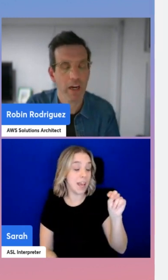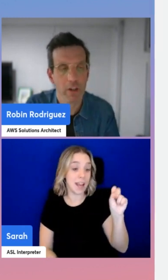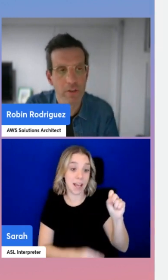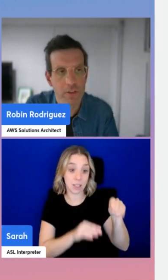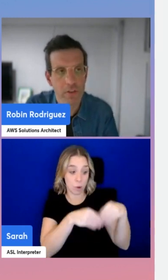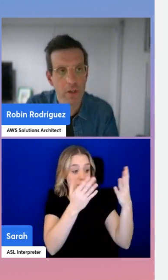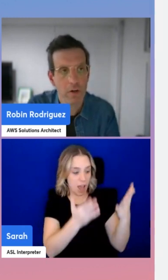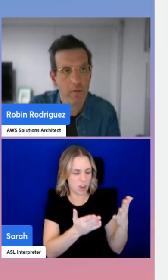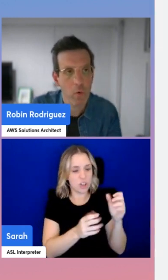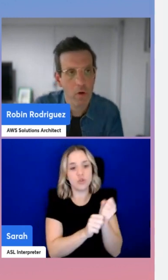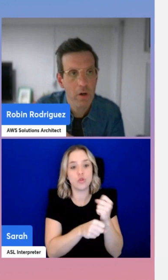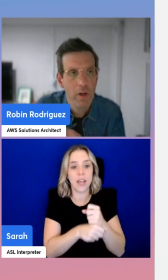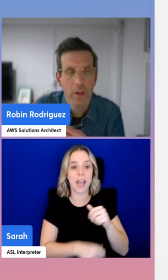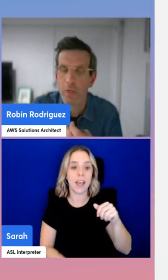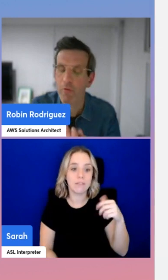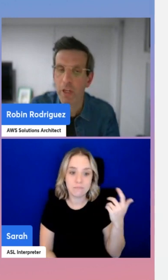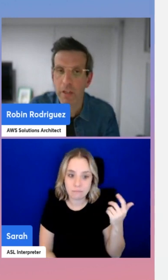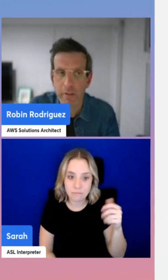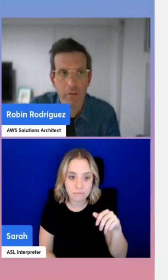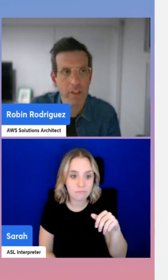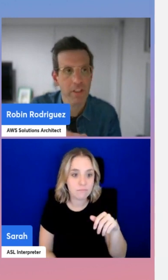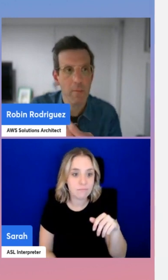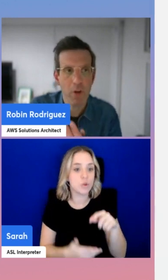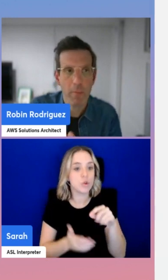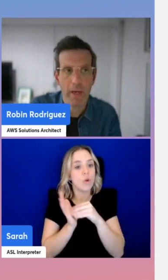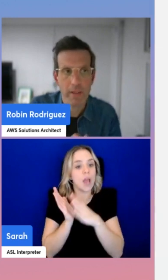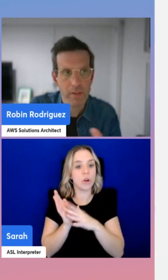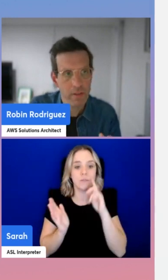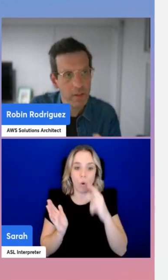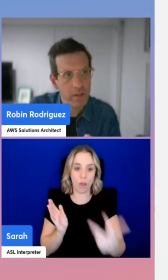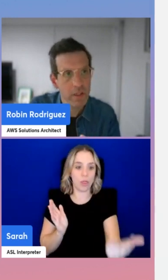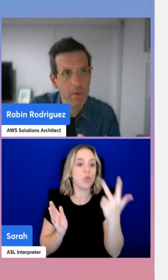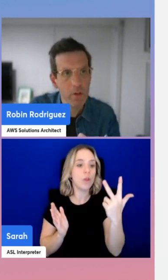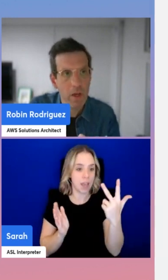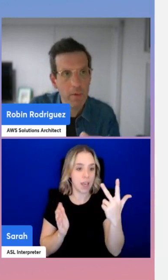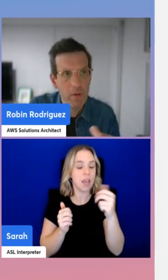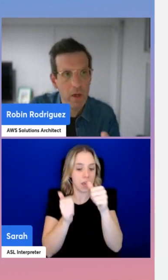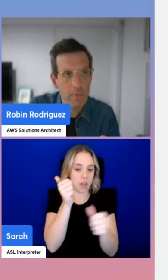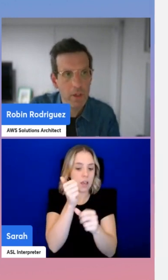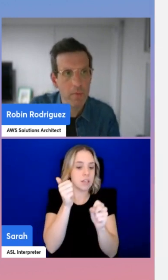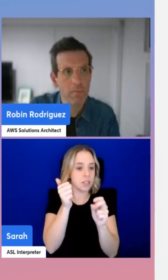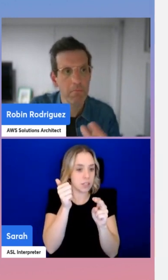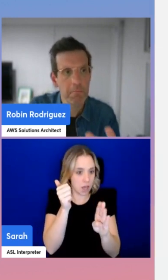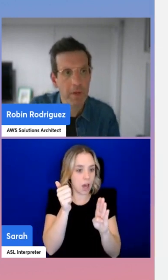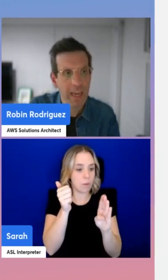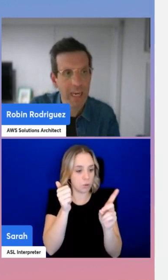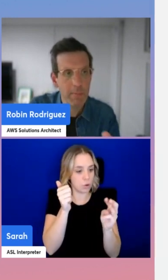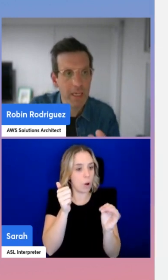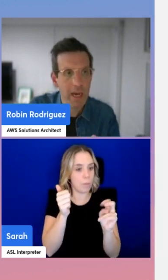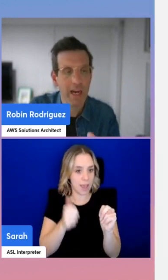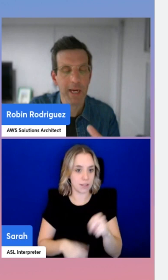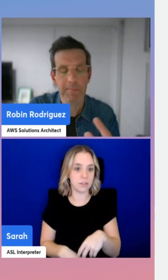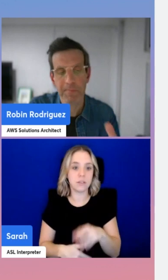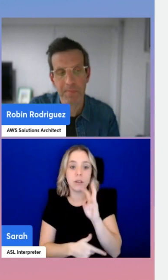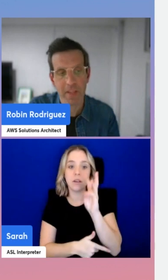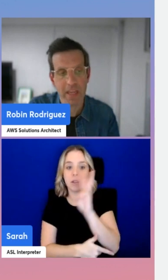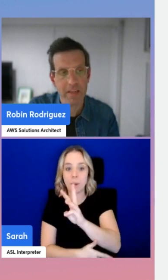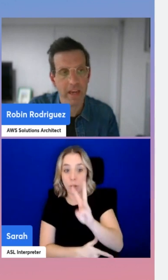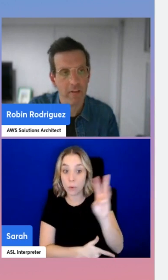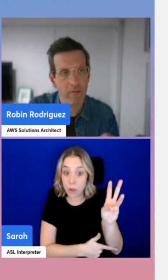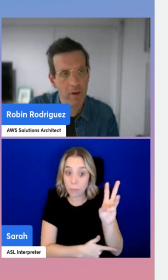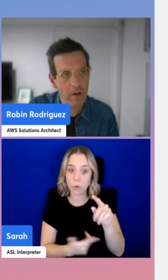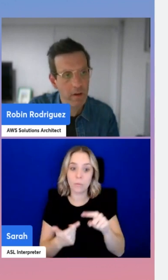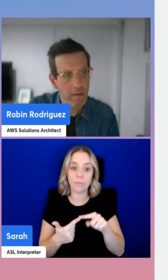A records for 3 different subdomains: www, API,